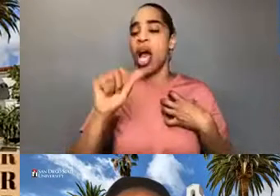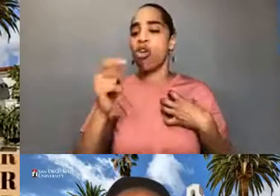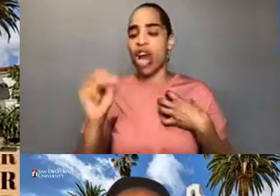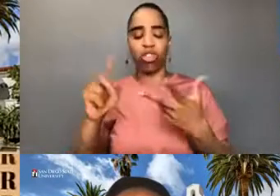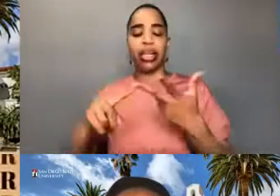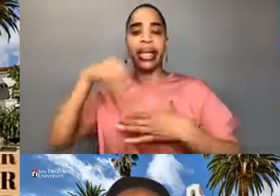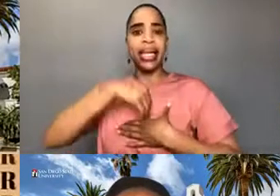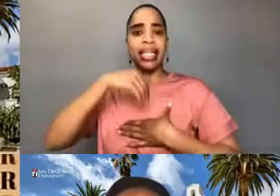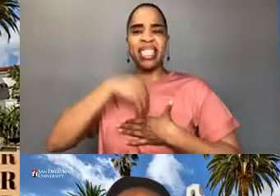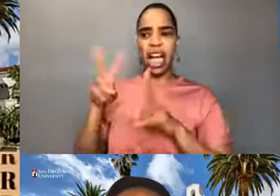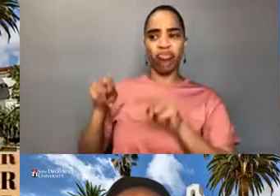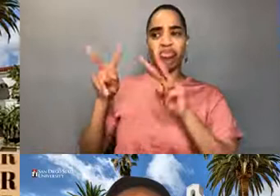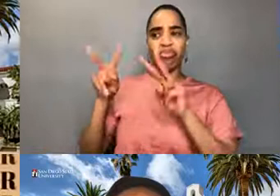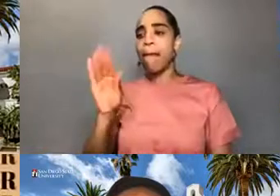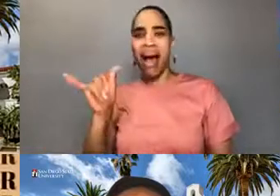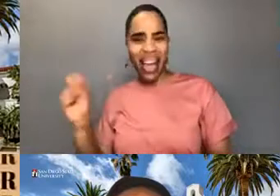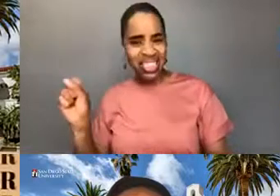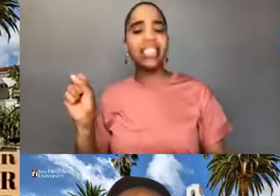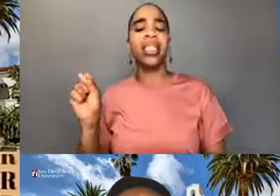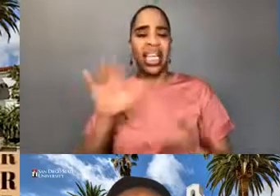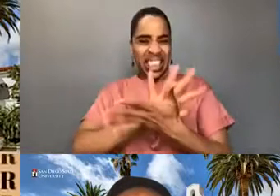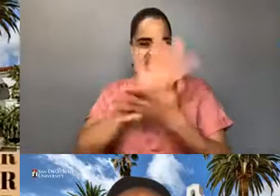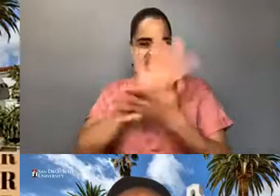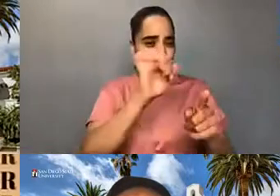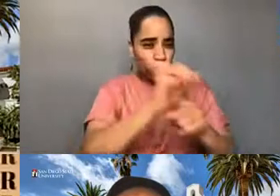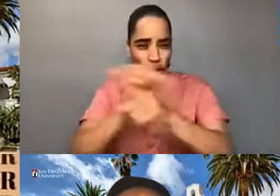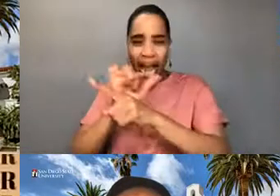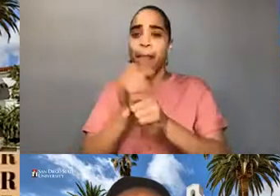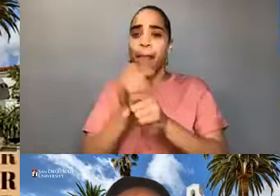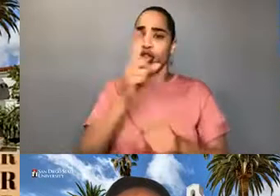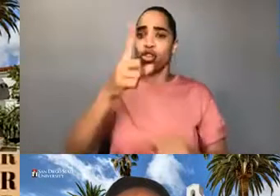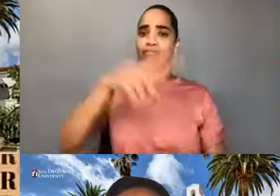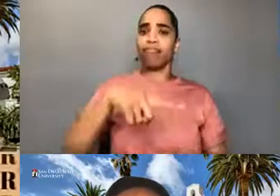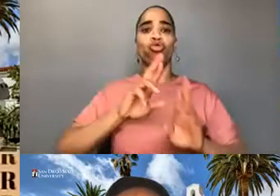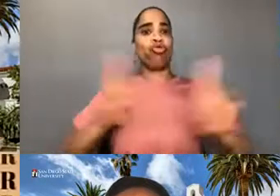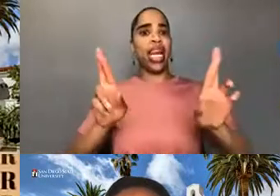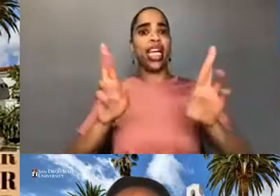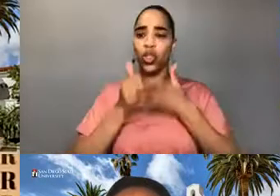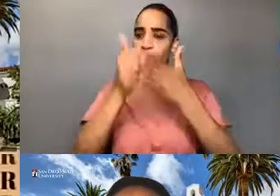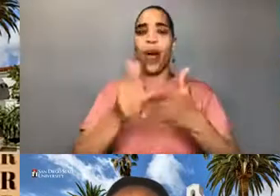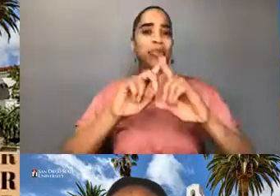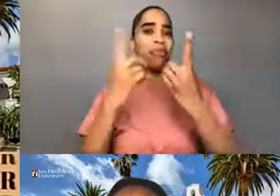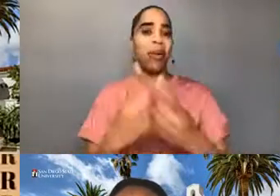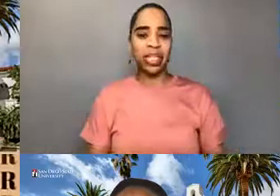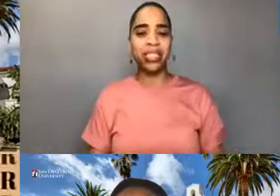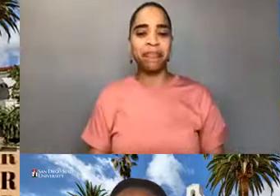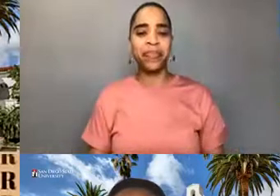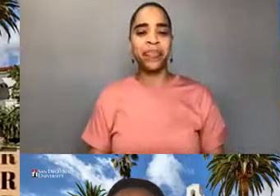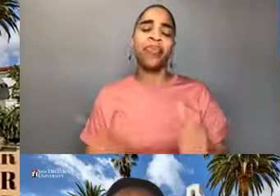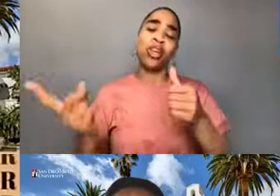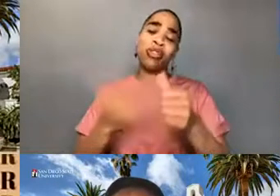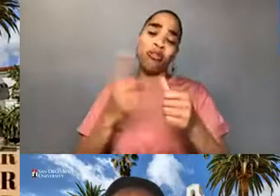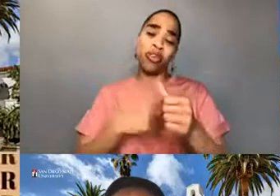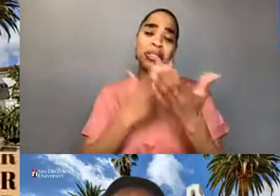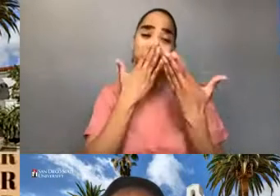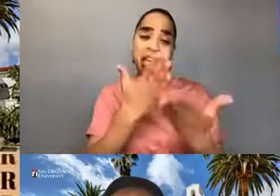so we can better ensure that our faculty are going into healthy departments. I like to just close off my comments by just thanking